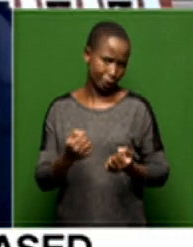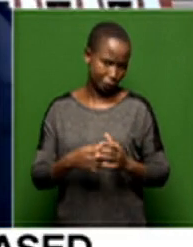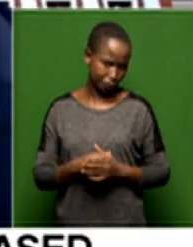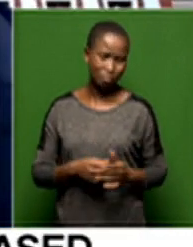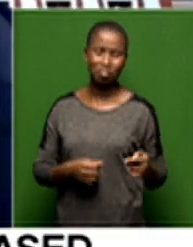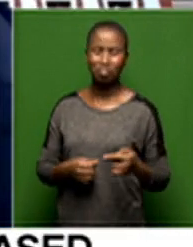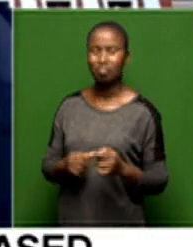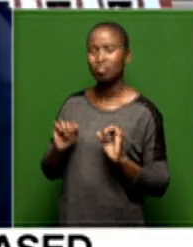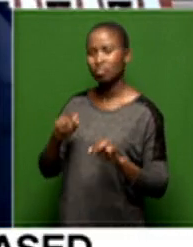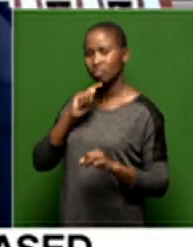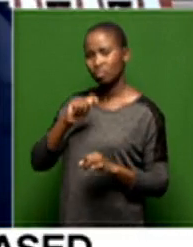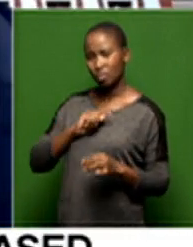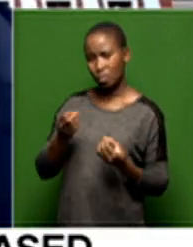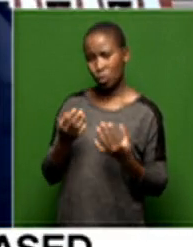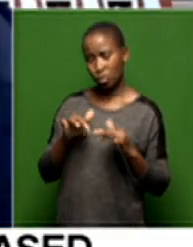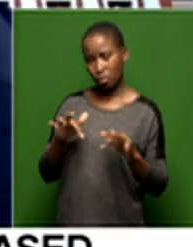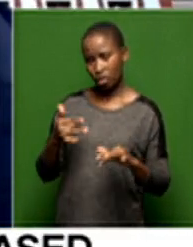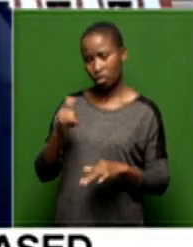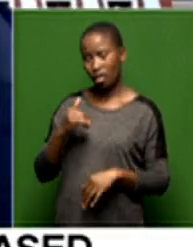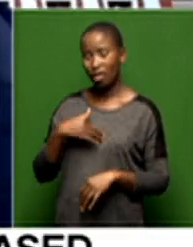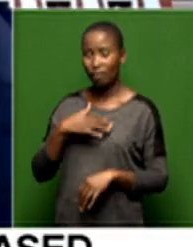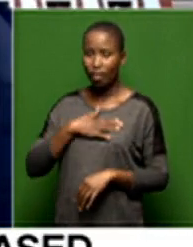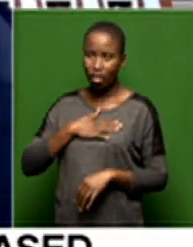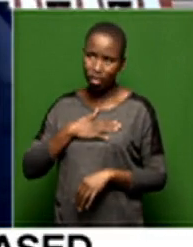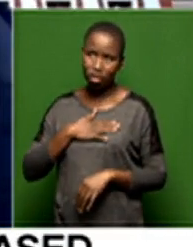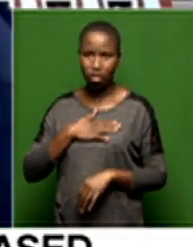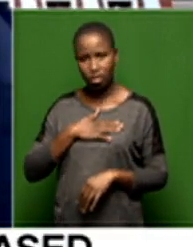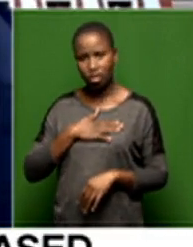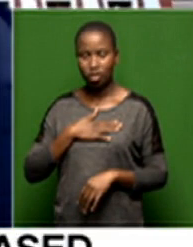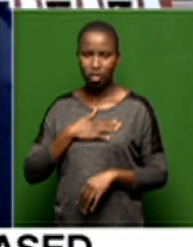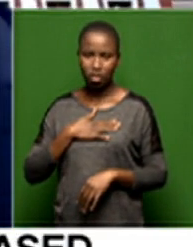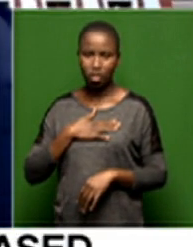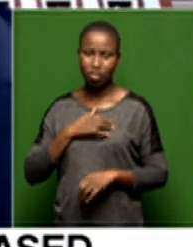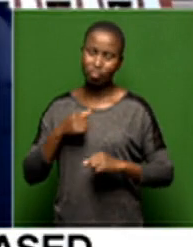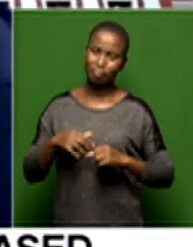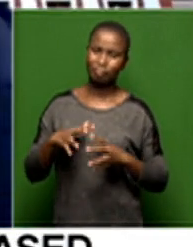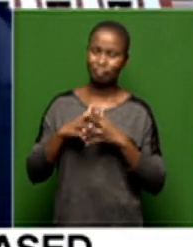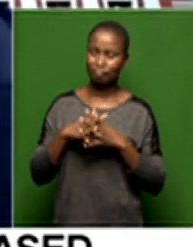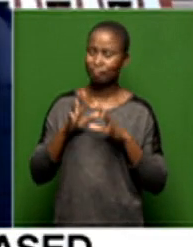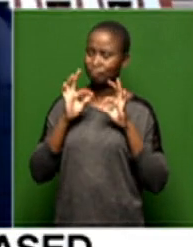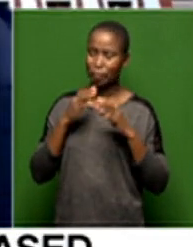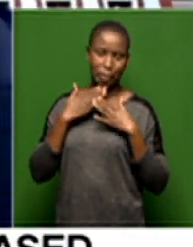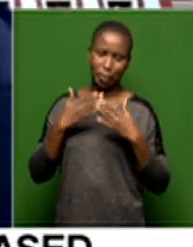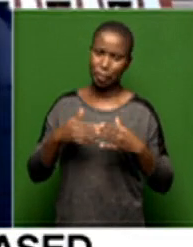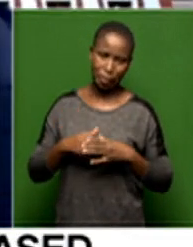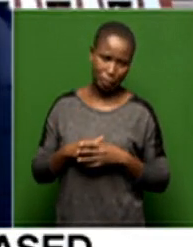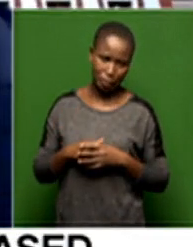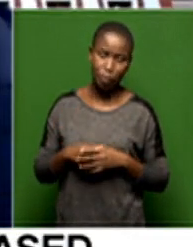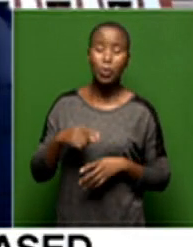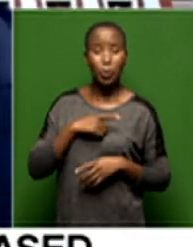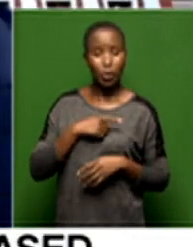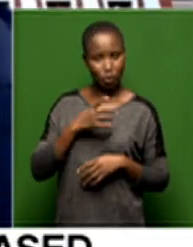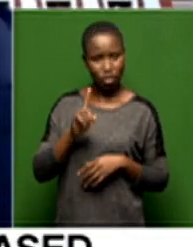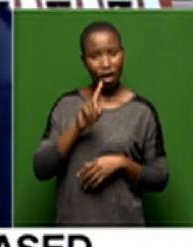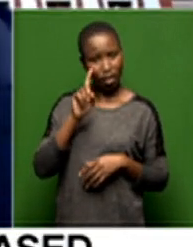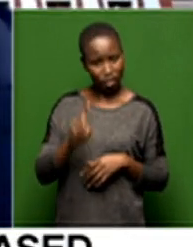feel that there just has not been an adequate reconciliation in South Africa. I mean, we've asked that same question, how